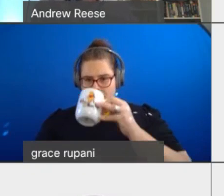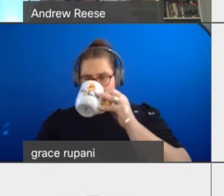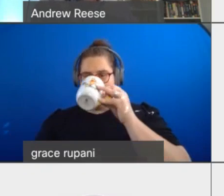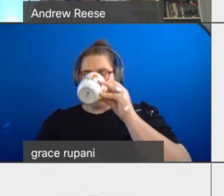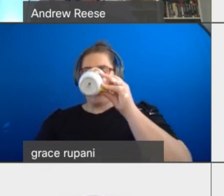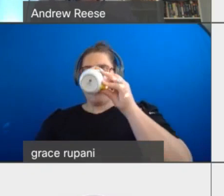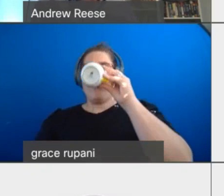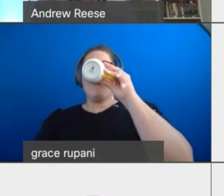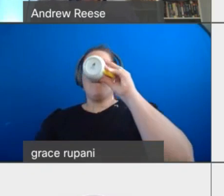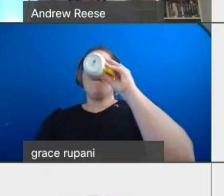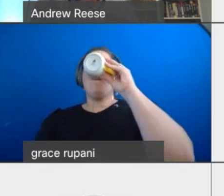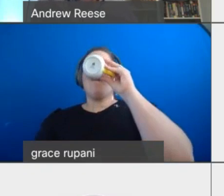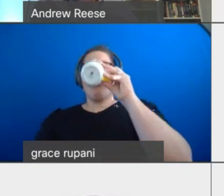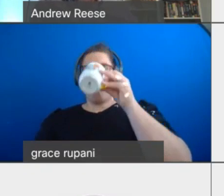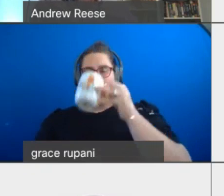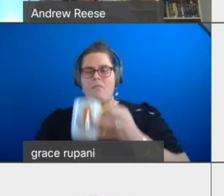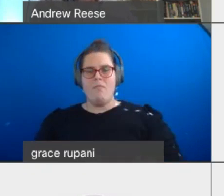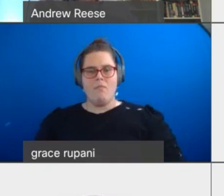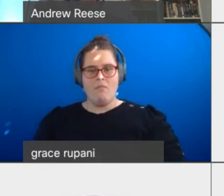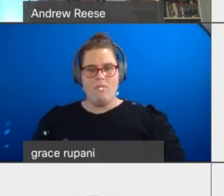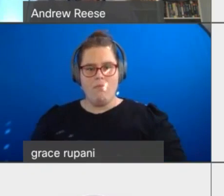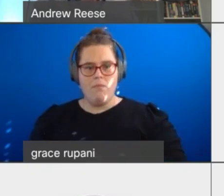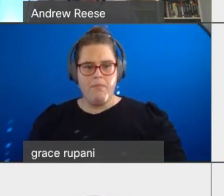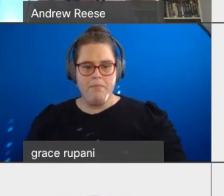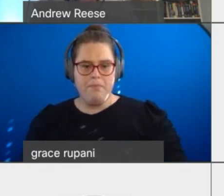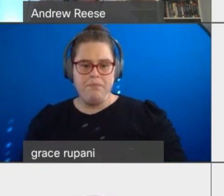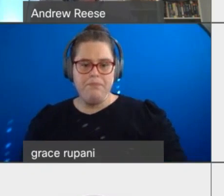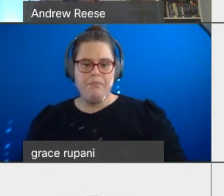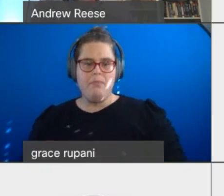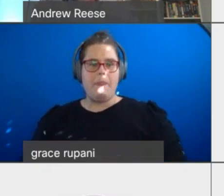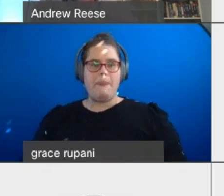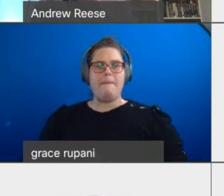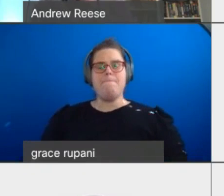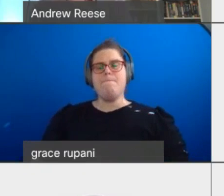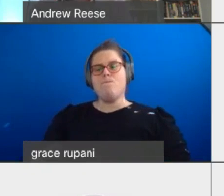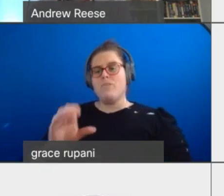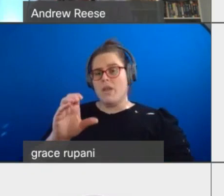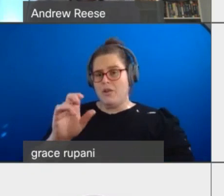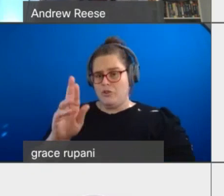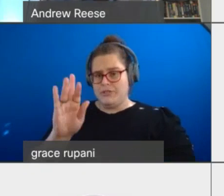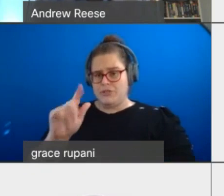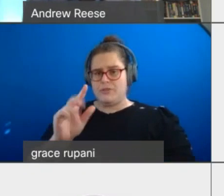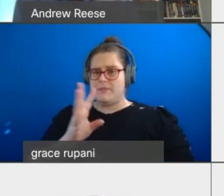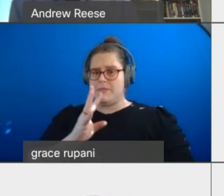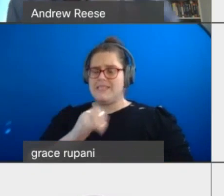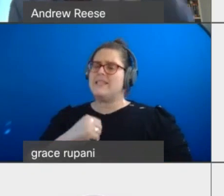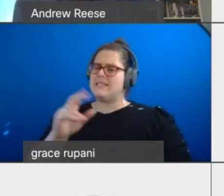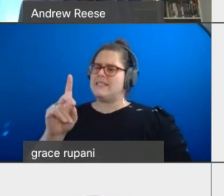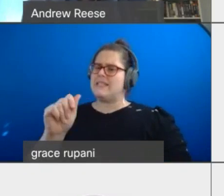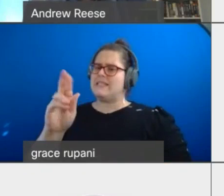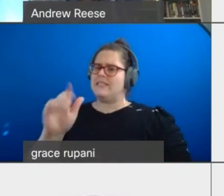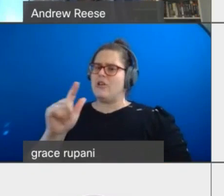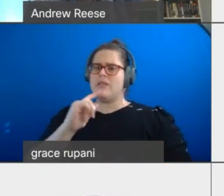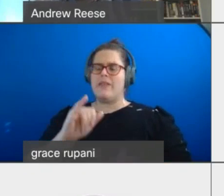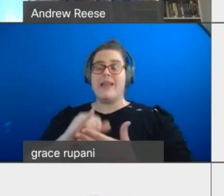Daryl had highlighted for providers that would like DC Health epi results for facilities